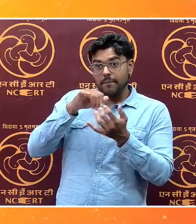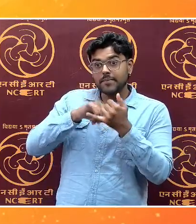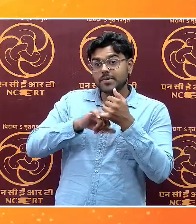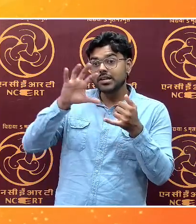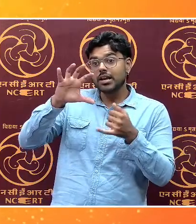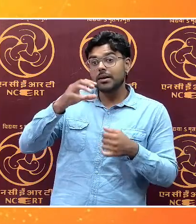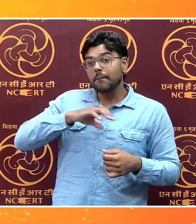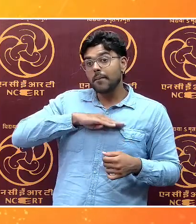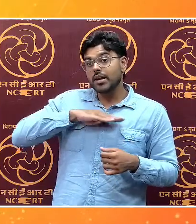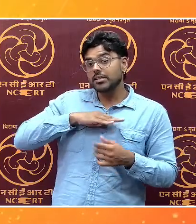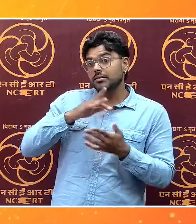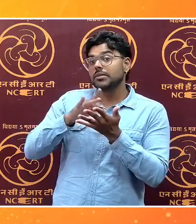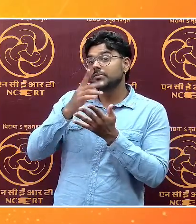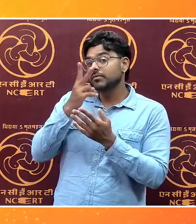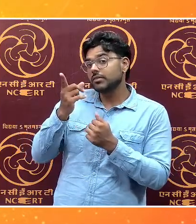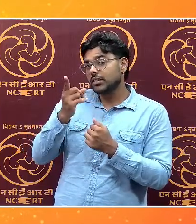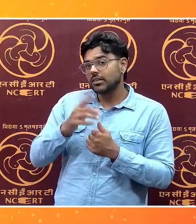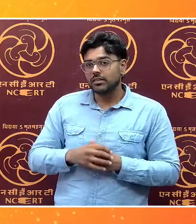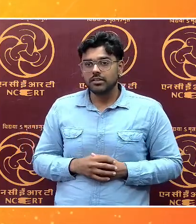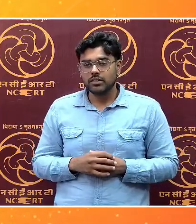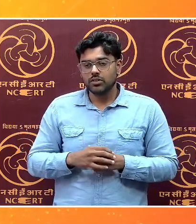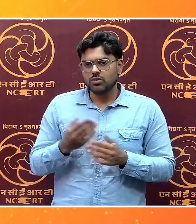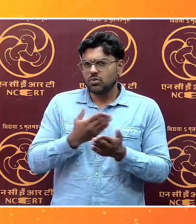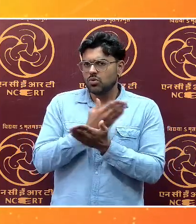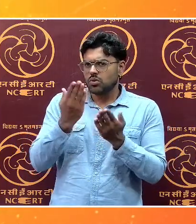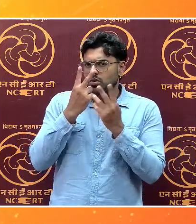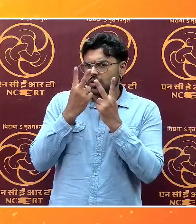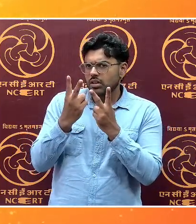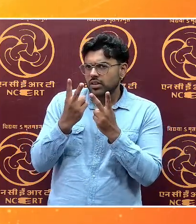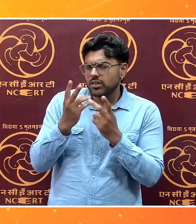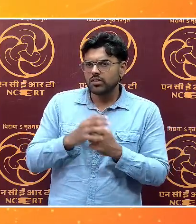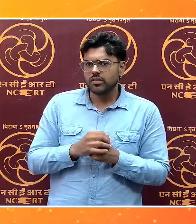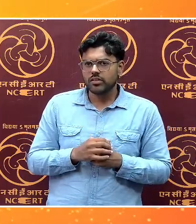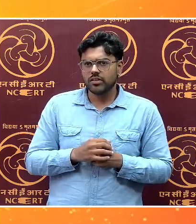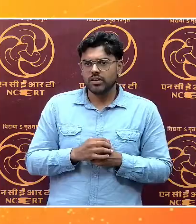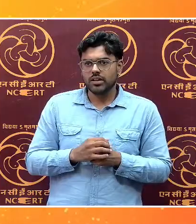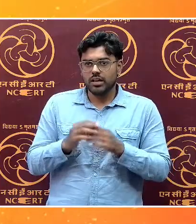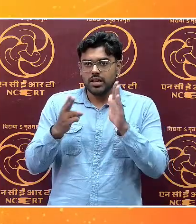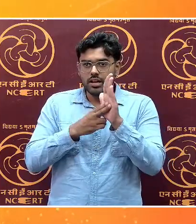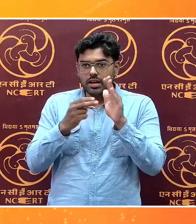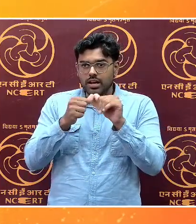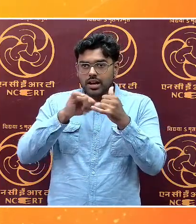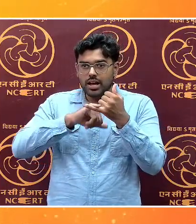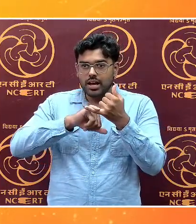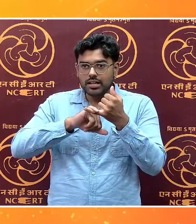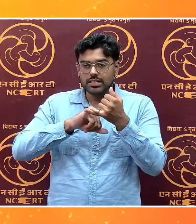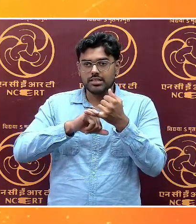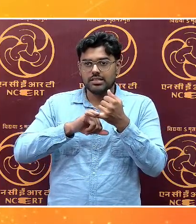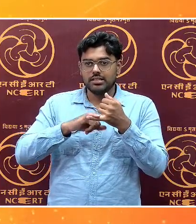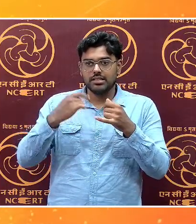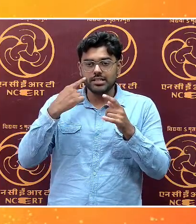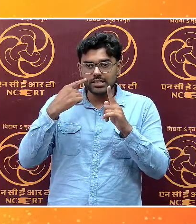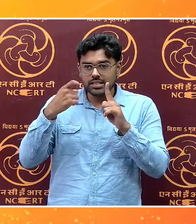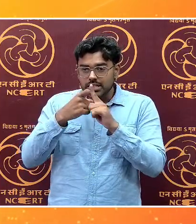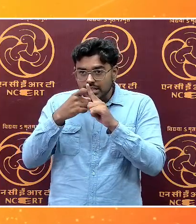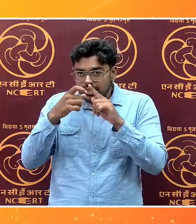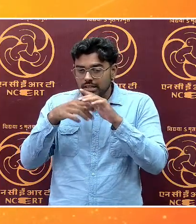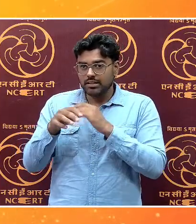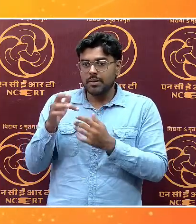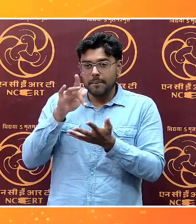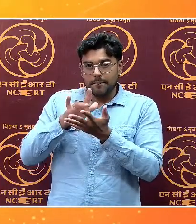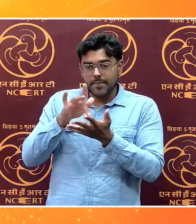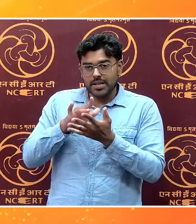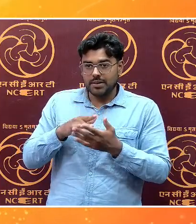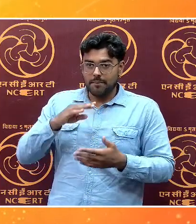the map of Maharashtra you can see the location of Nasik district. The location